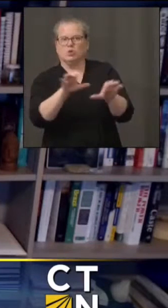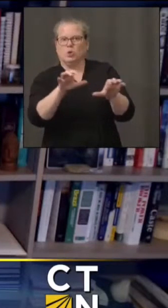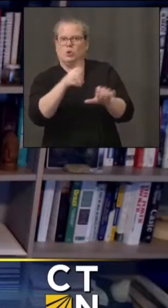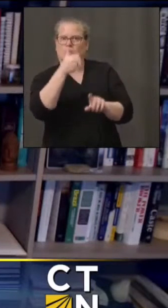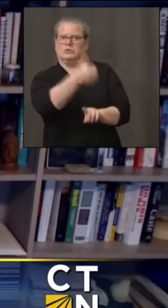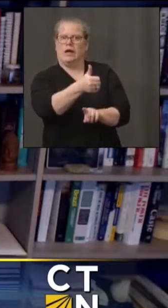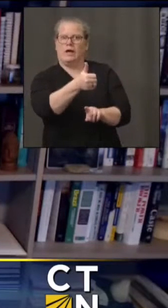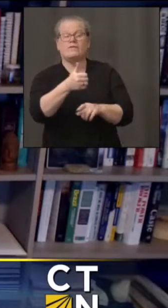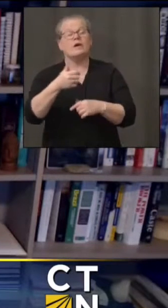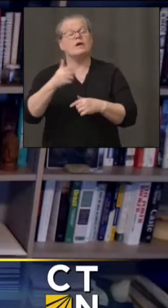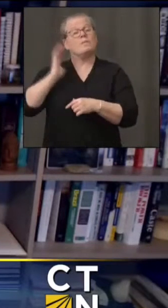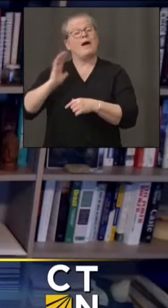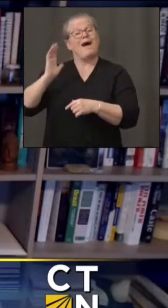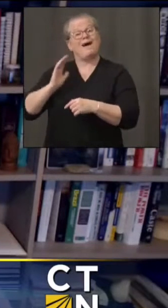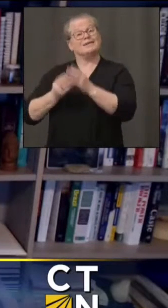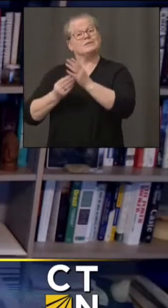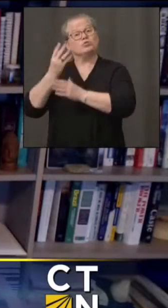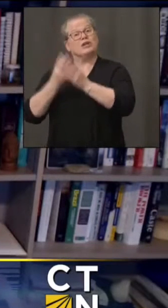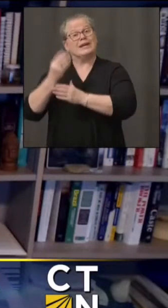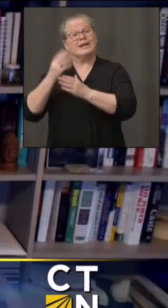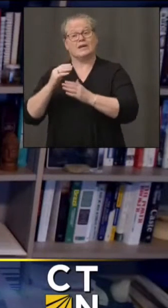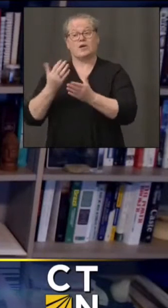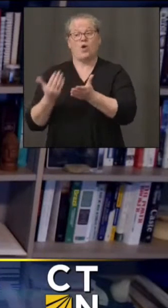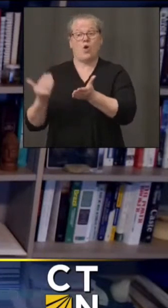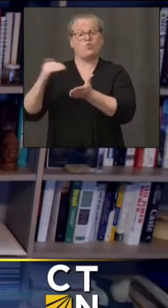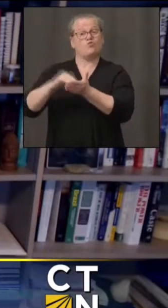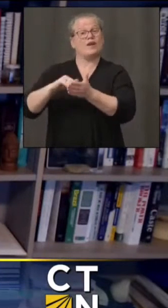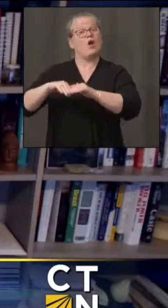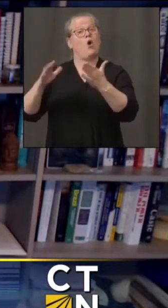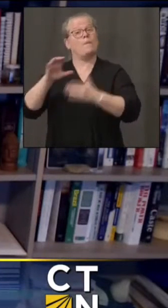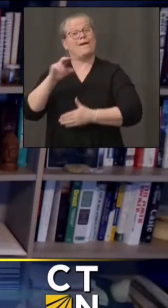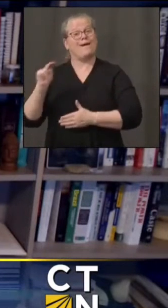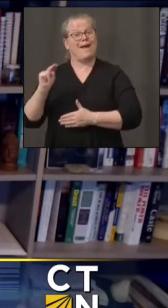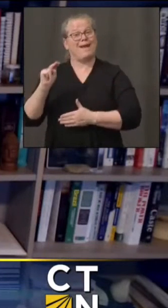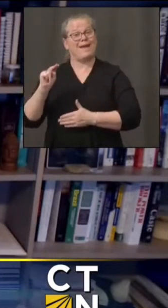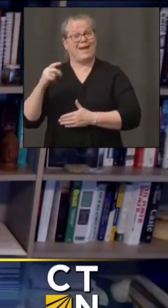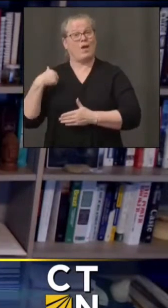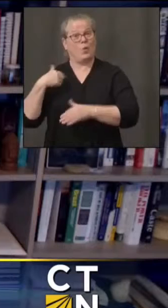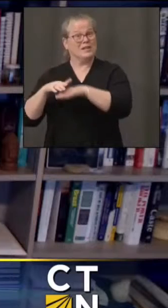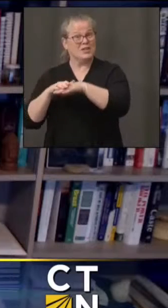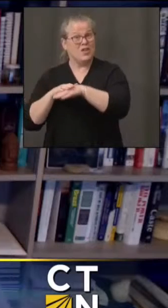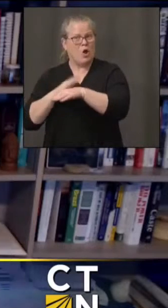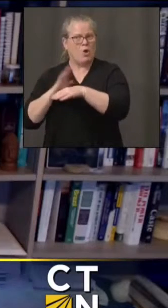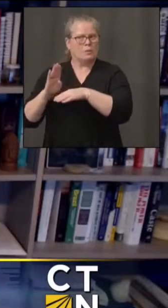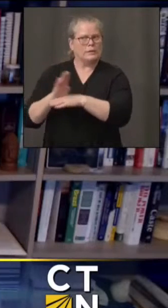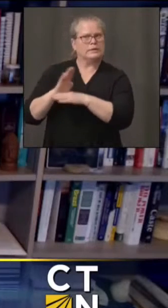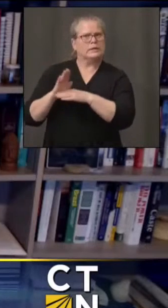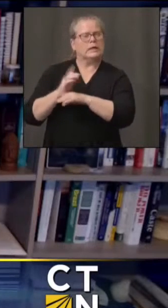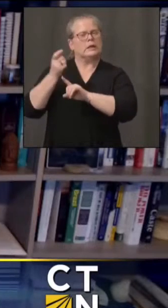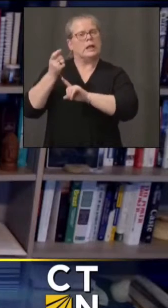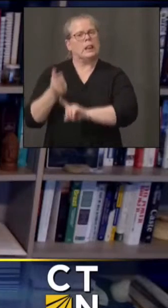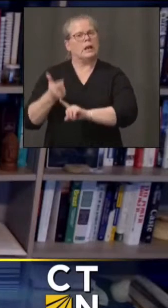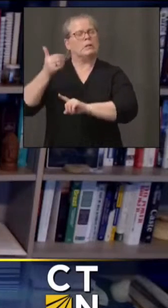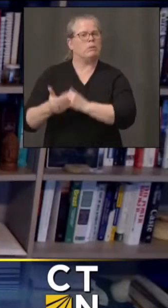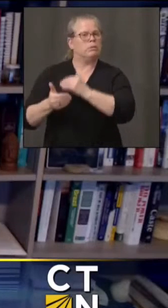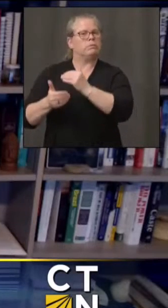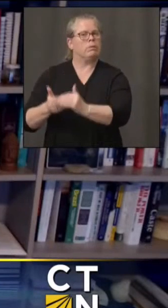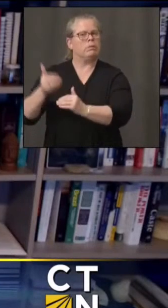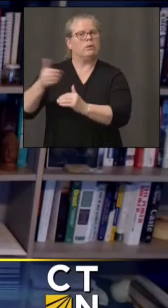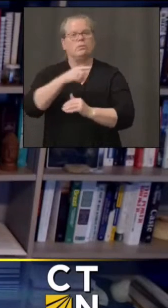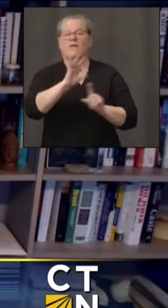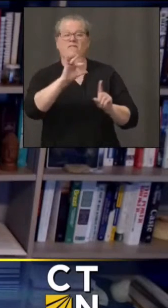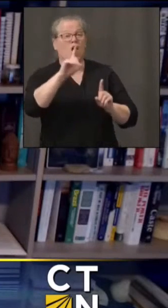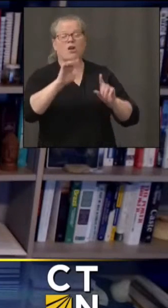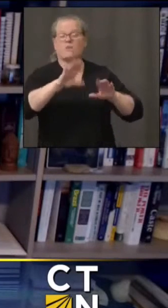Reopen Connecticut. They got hit hard by a large epidemic. They started social distancing. There were